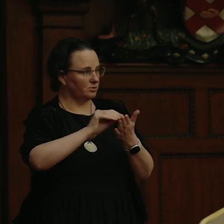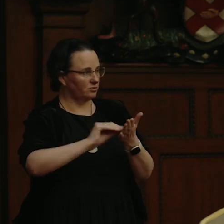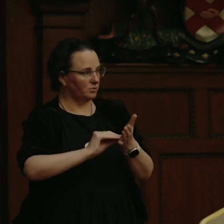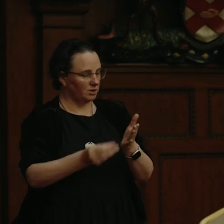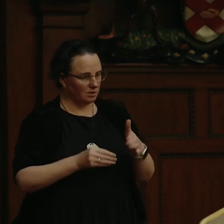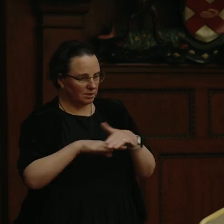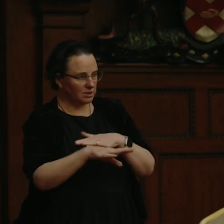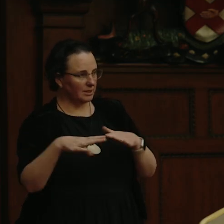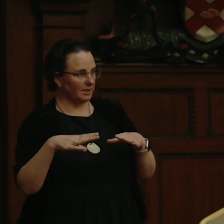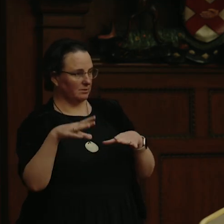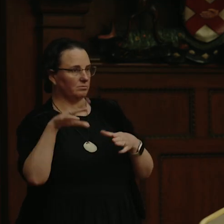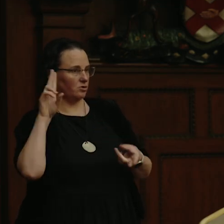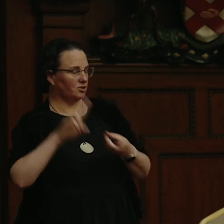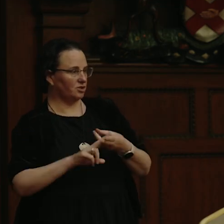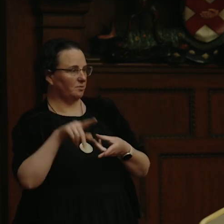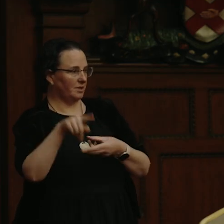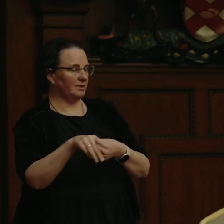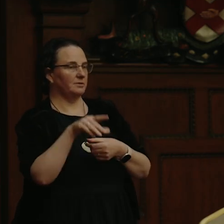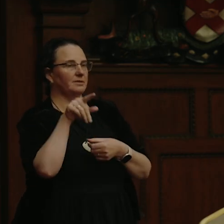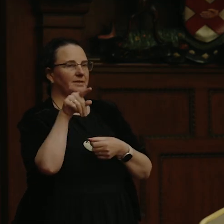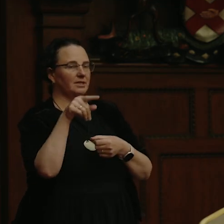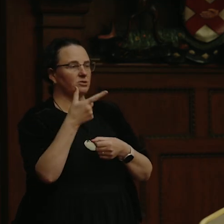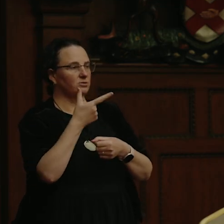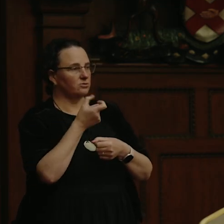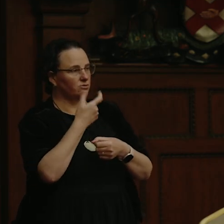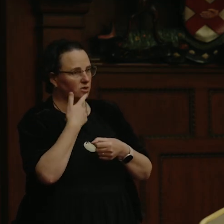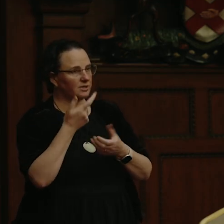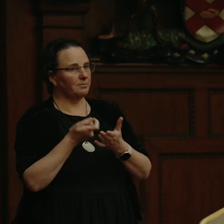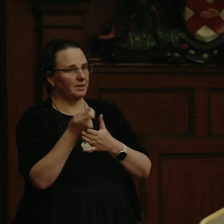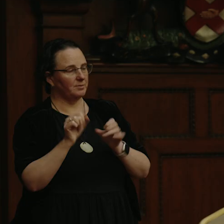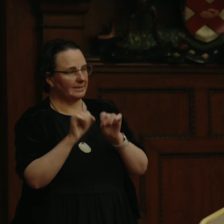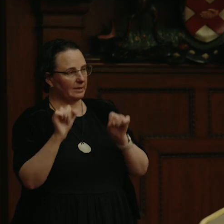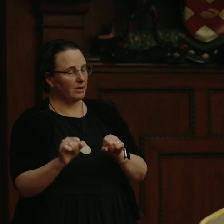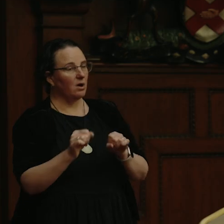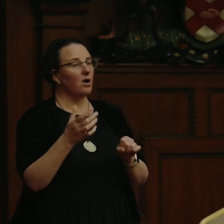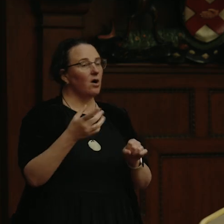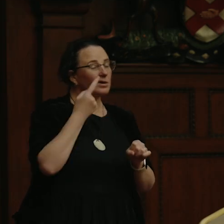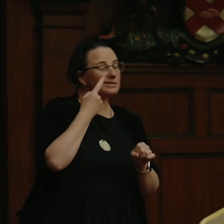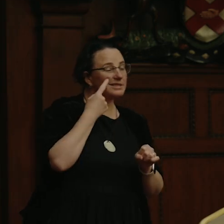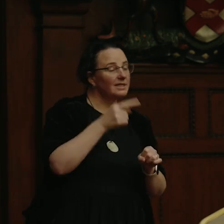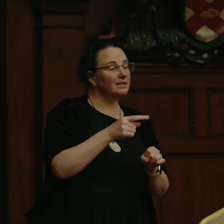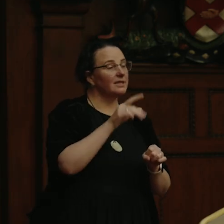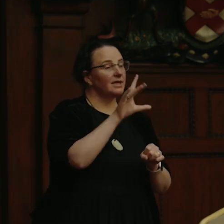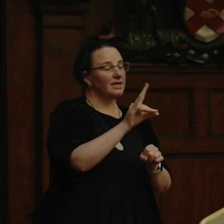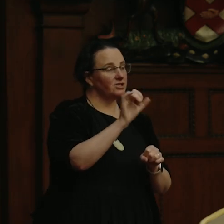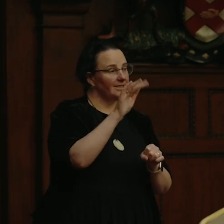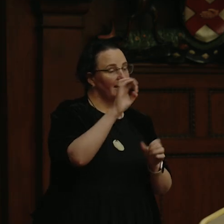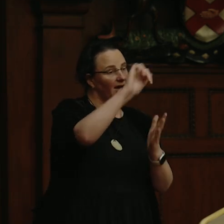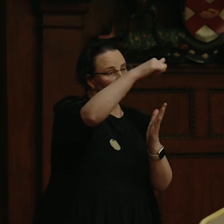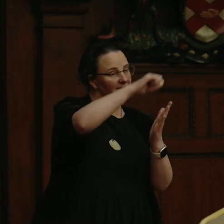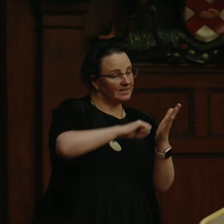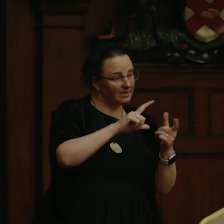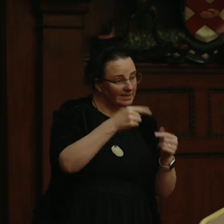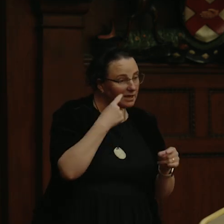This is publicly available, but you can look at the HSE reimbursable items and